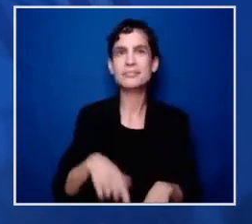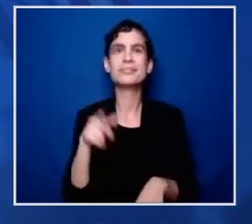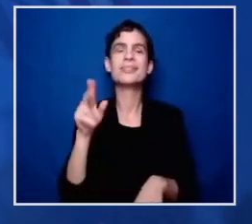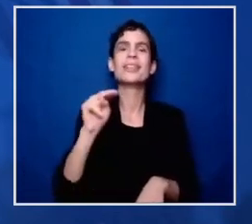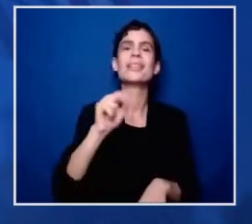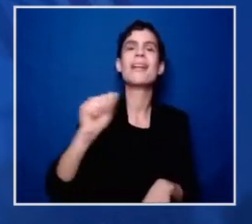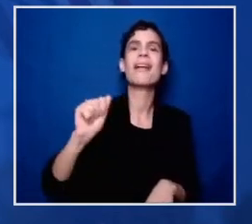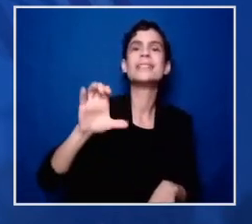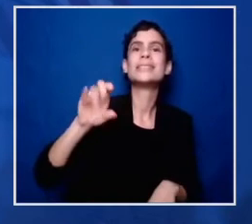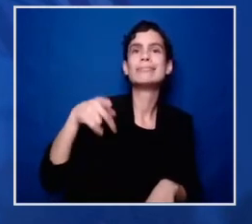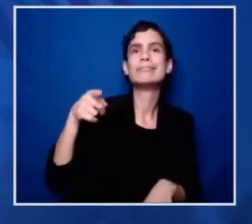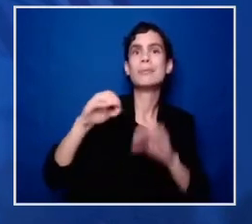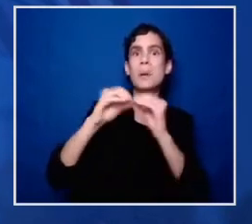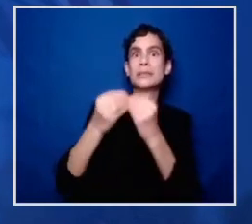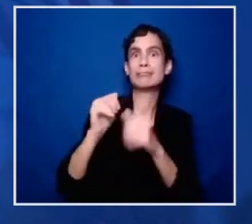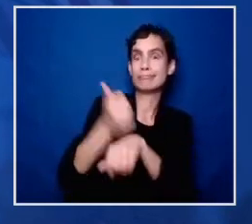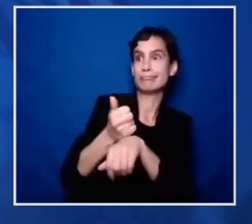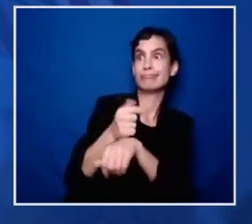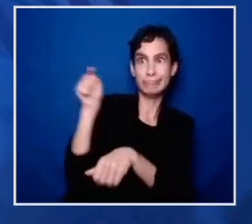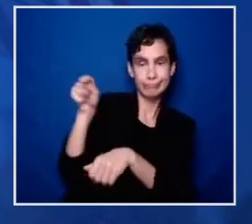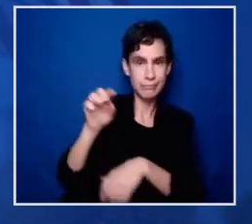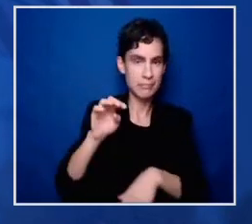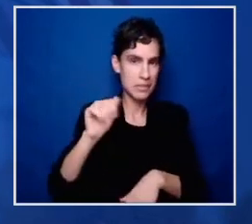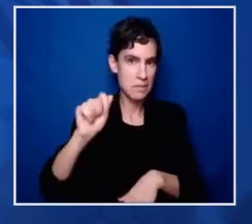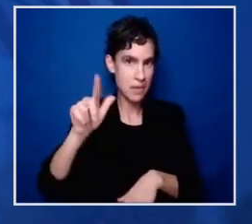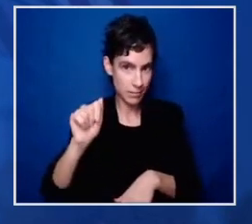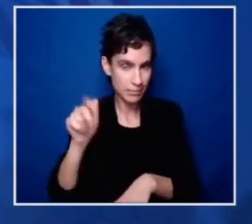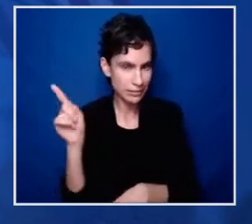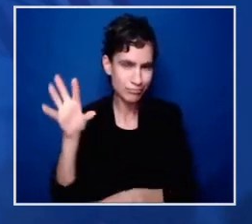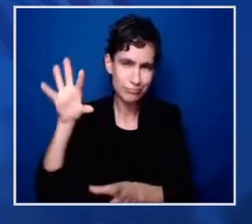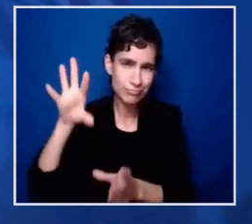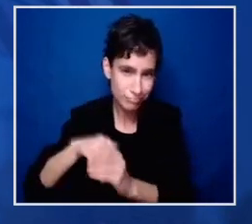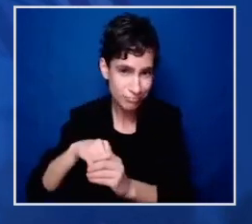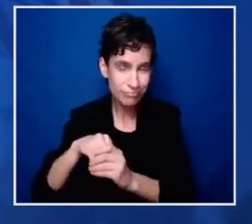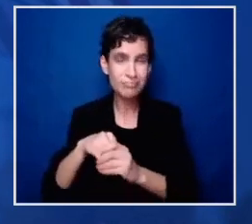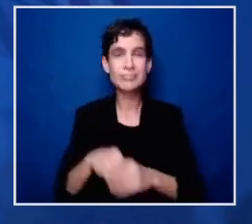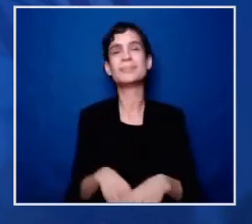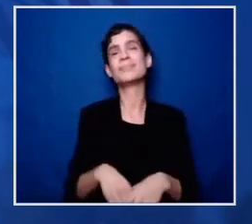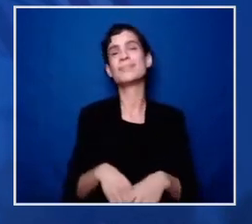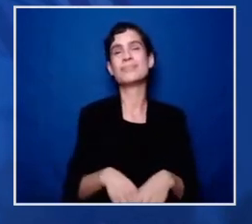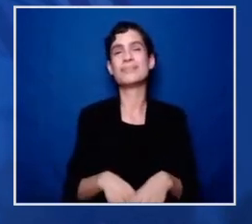to learn how Dr. King has impacted all day of service participants.